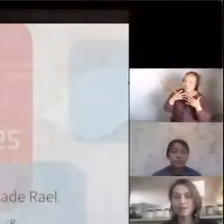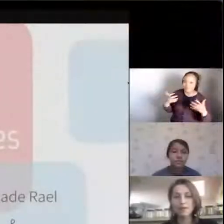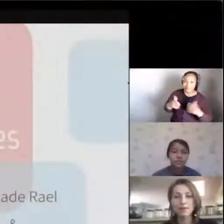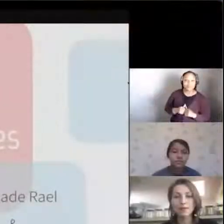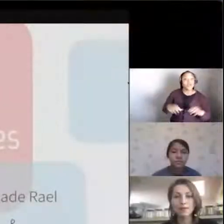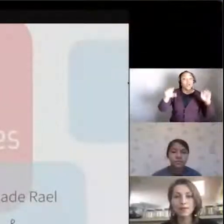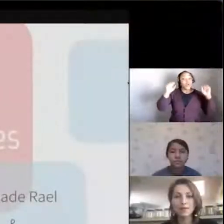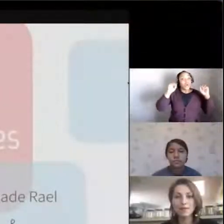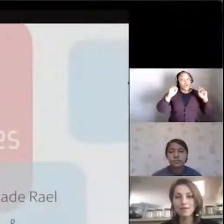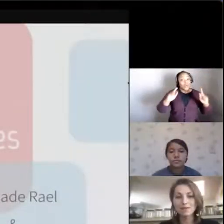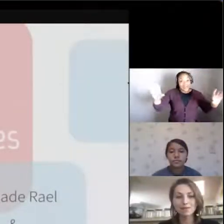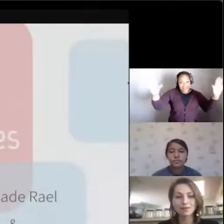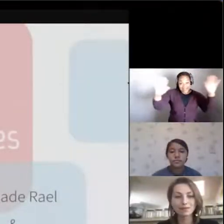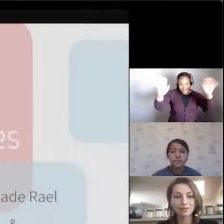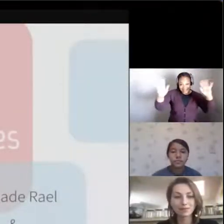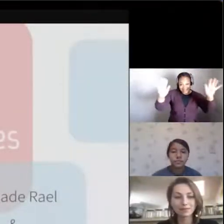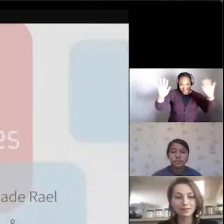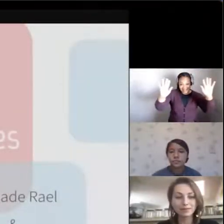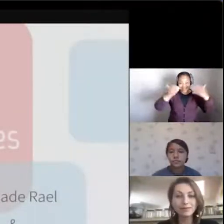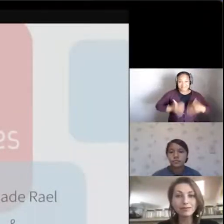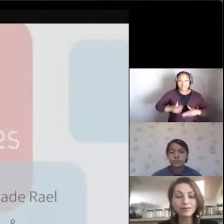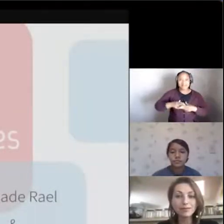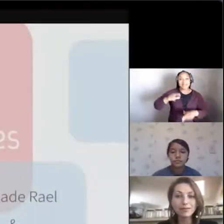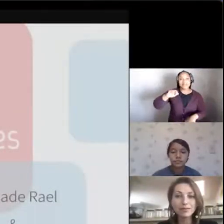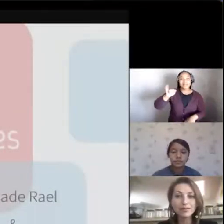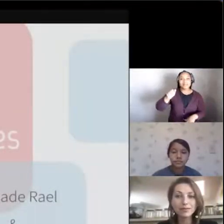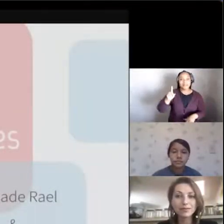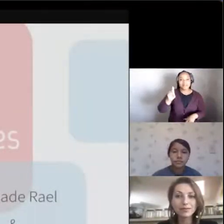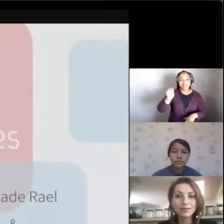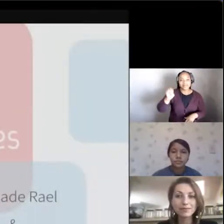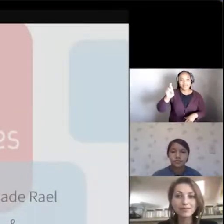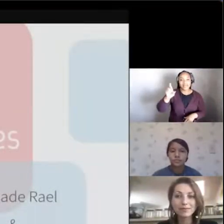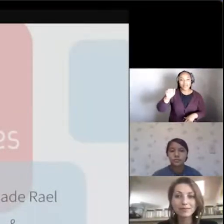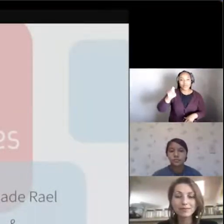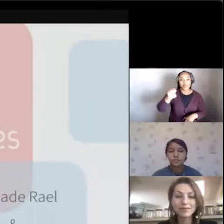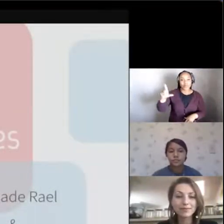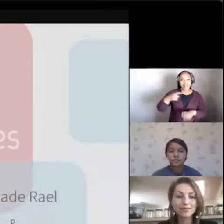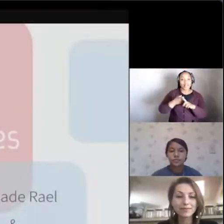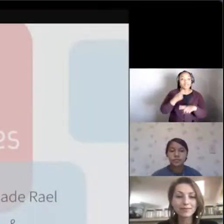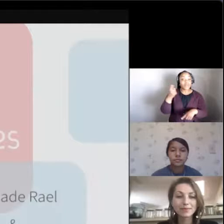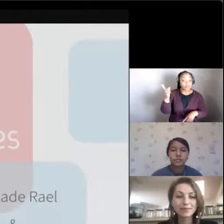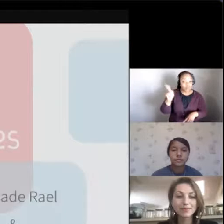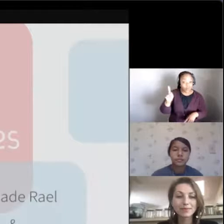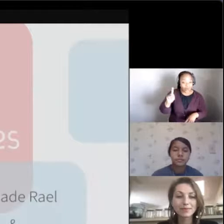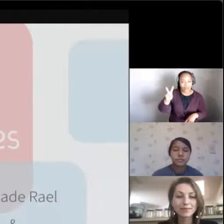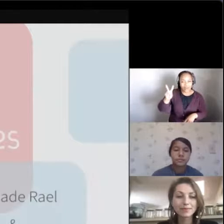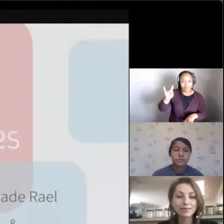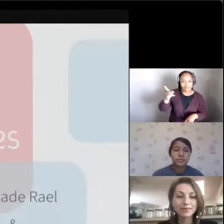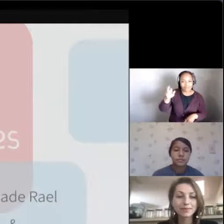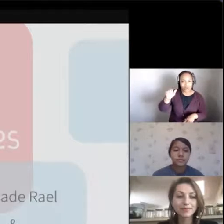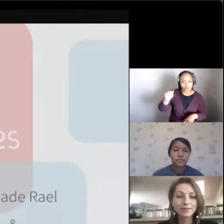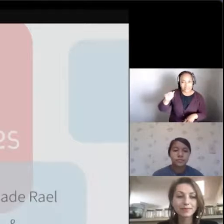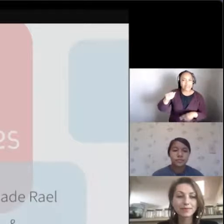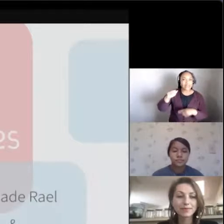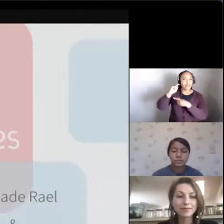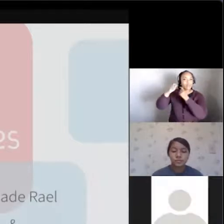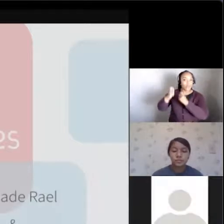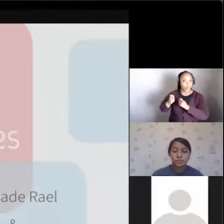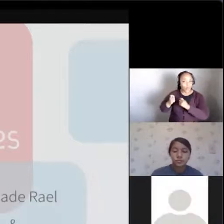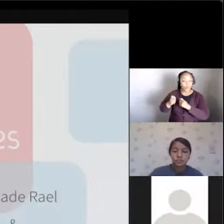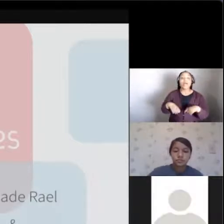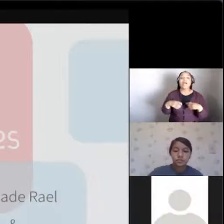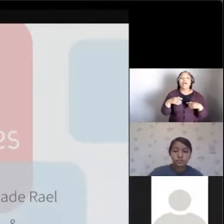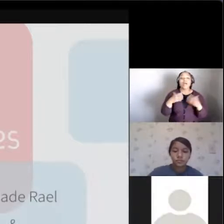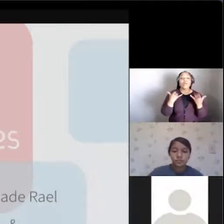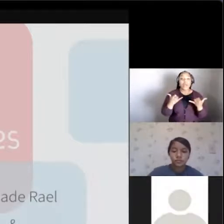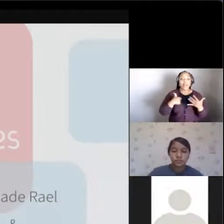Okay, so I guess hi everyone. My name is Jade Riel. I'm from Picarias Pueblo, and currently I'm a senior at the Santa